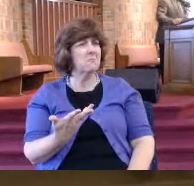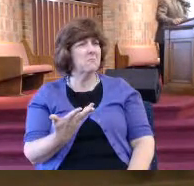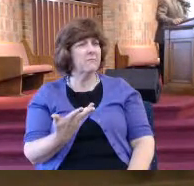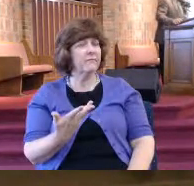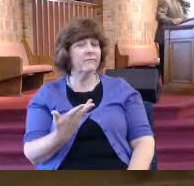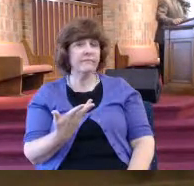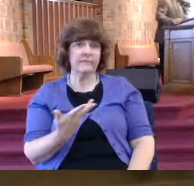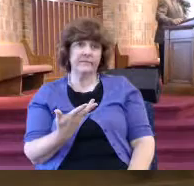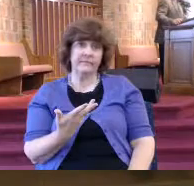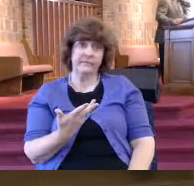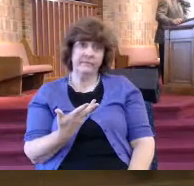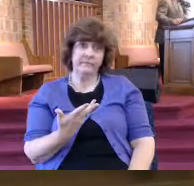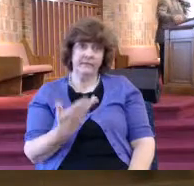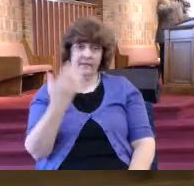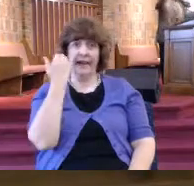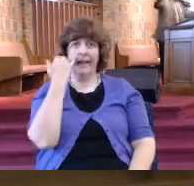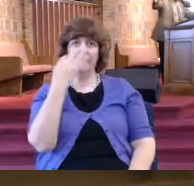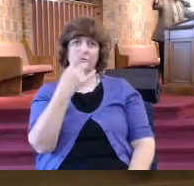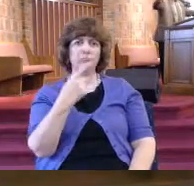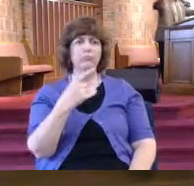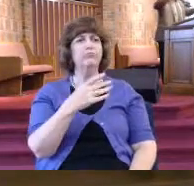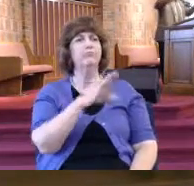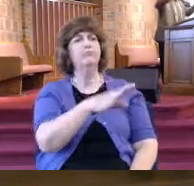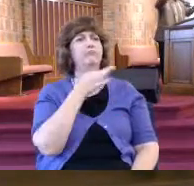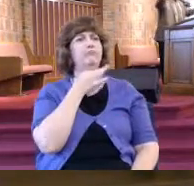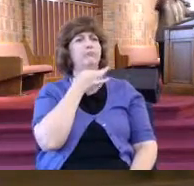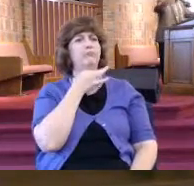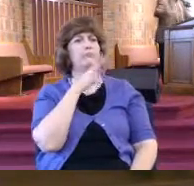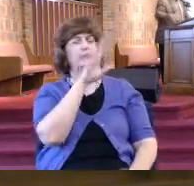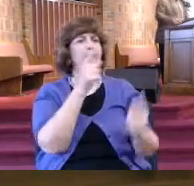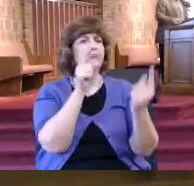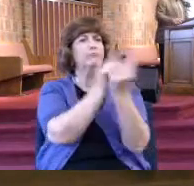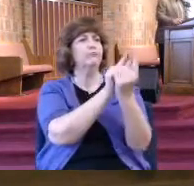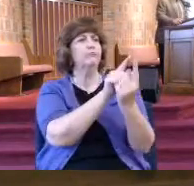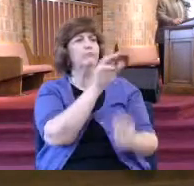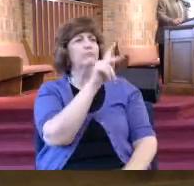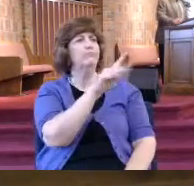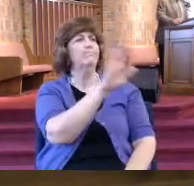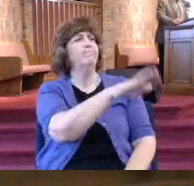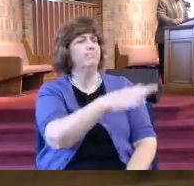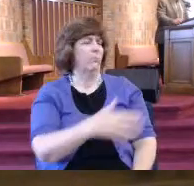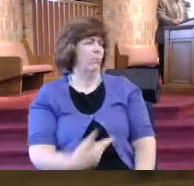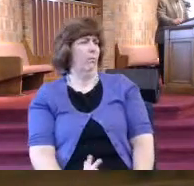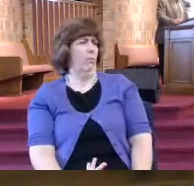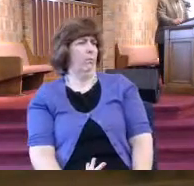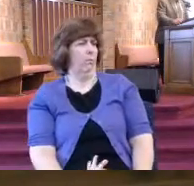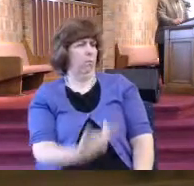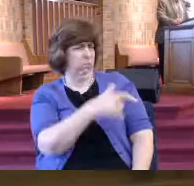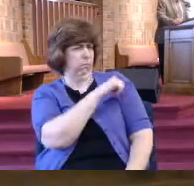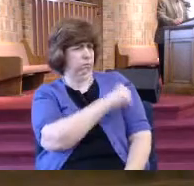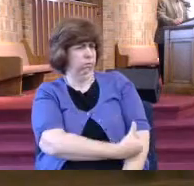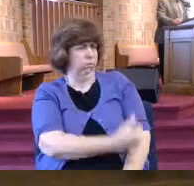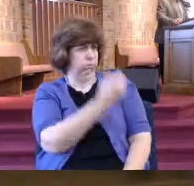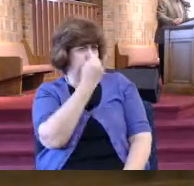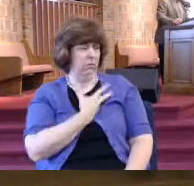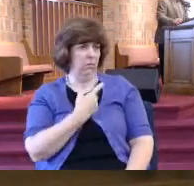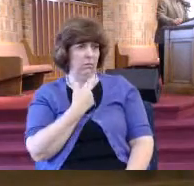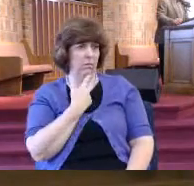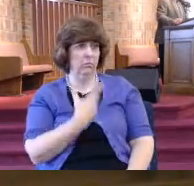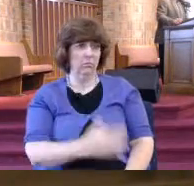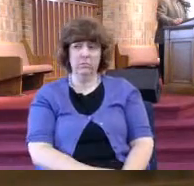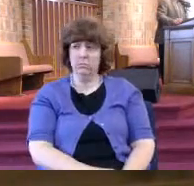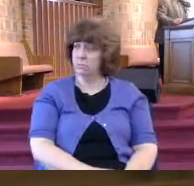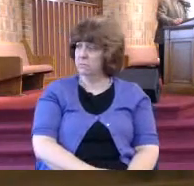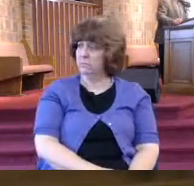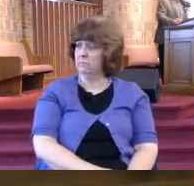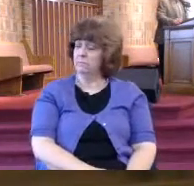Their answer, if you ask the bank president or management that question, they would say, well, we don't have